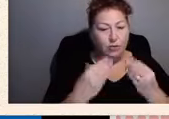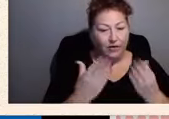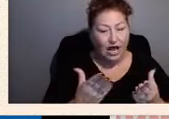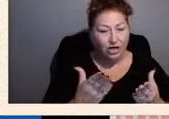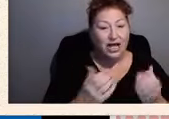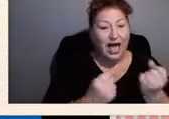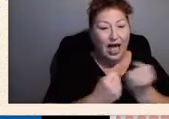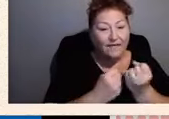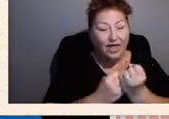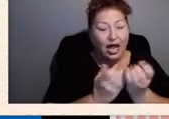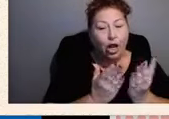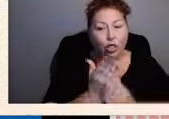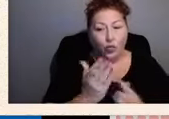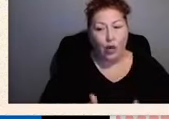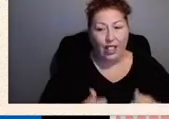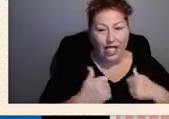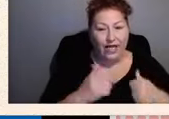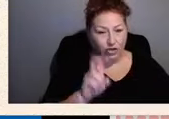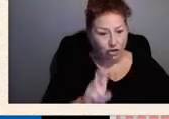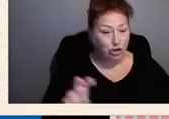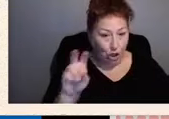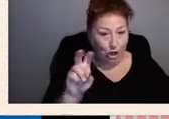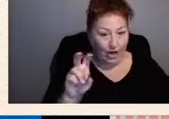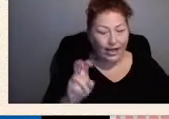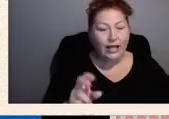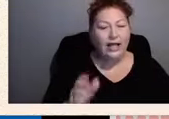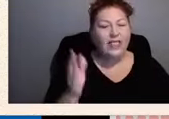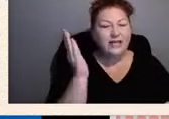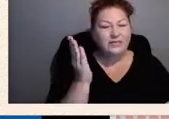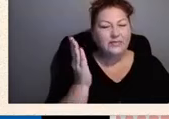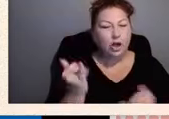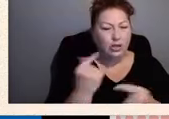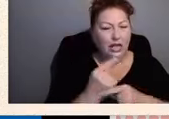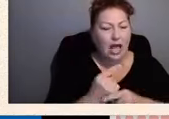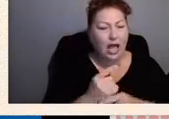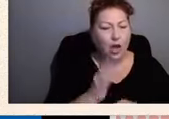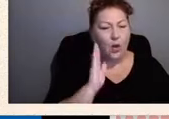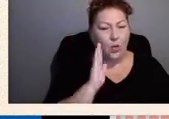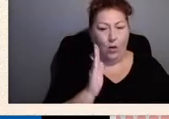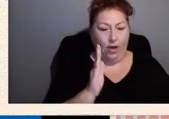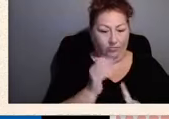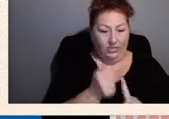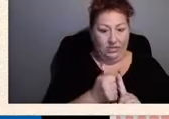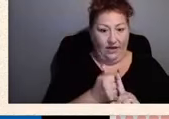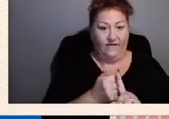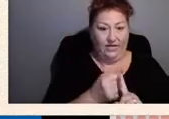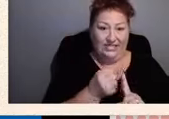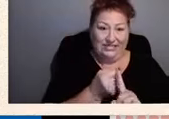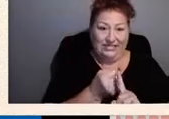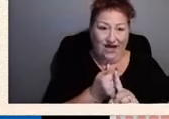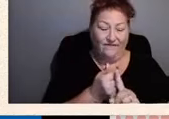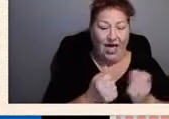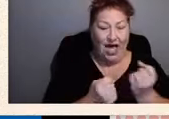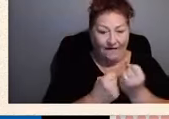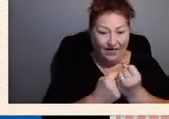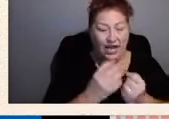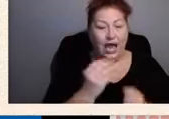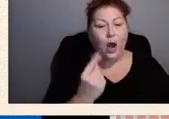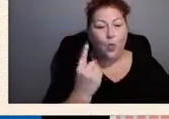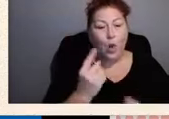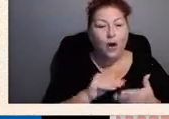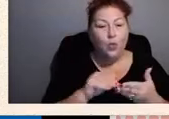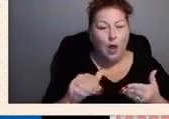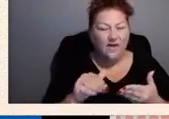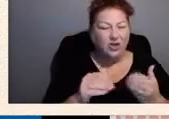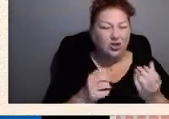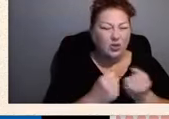Journeys. The speakers are self-advocates and one waiver support coordinator. The